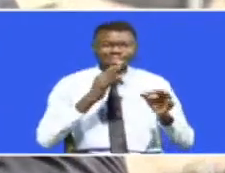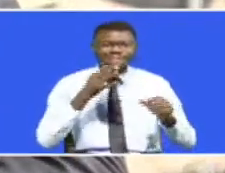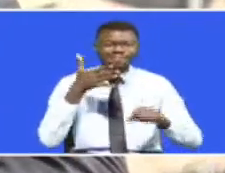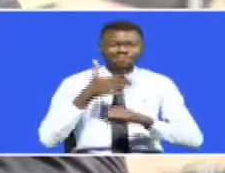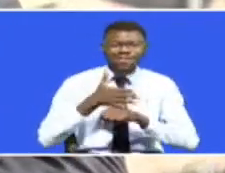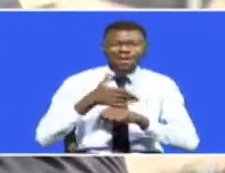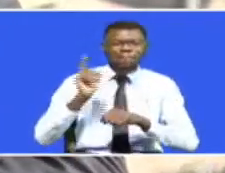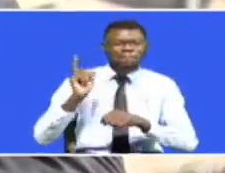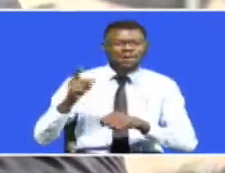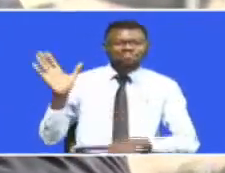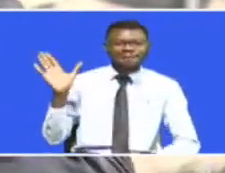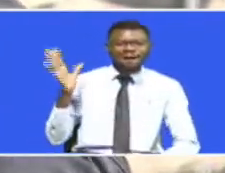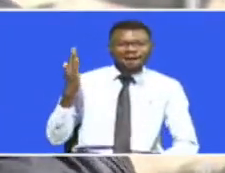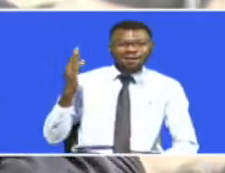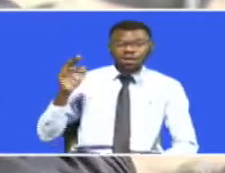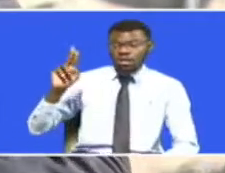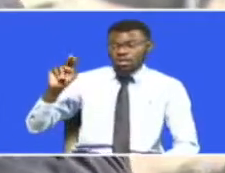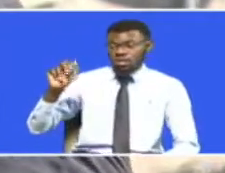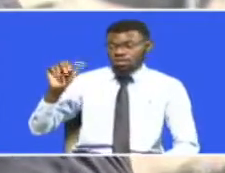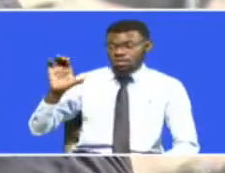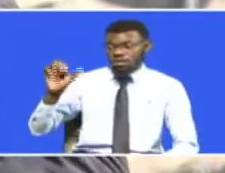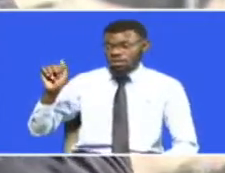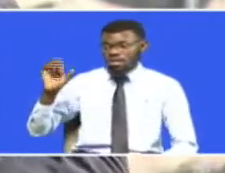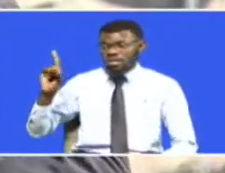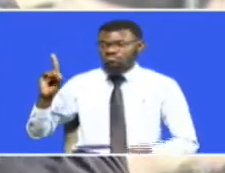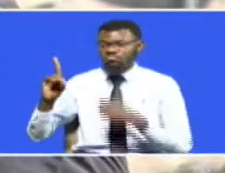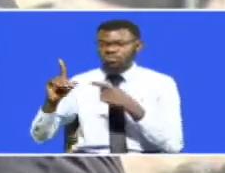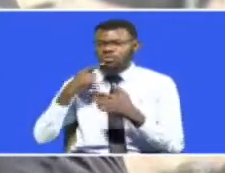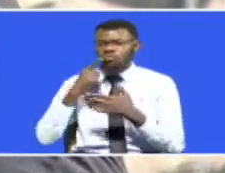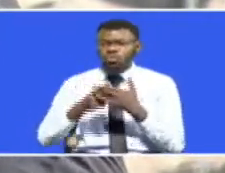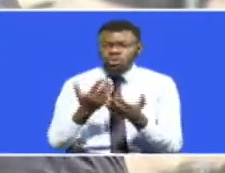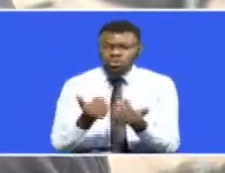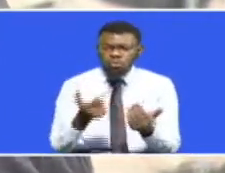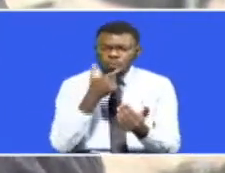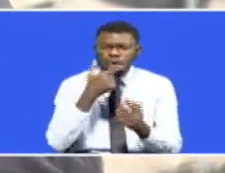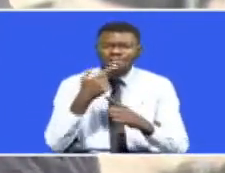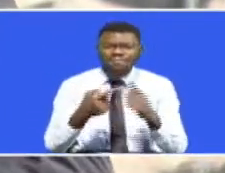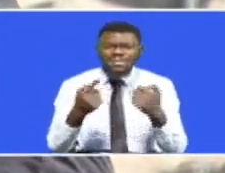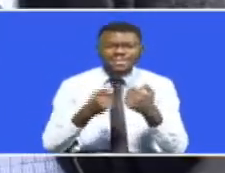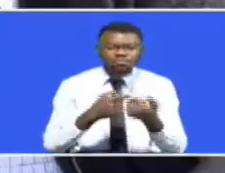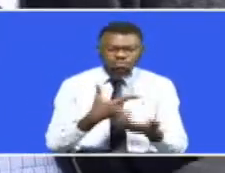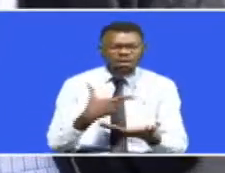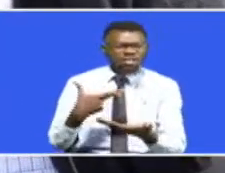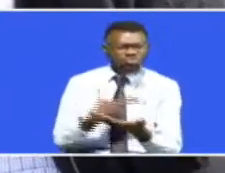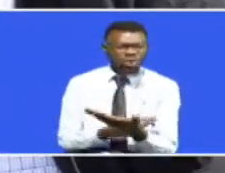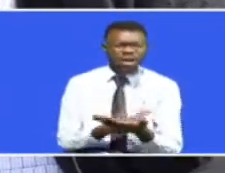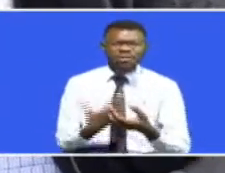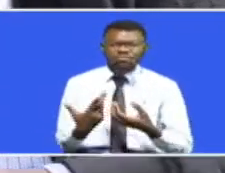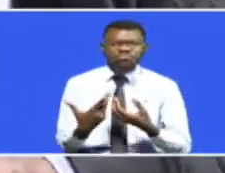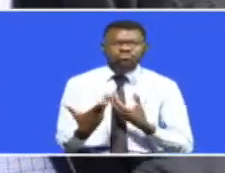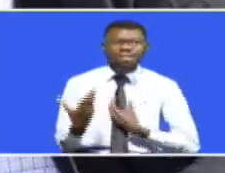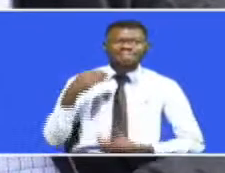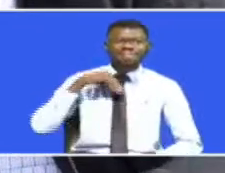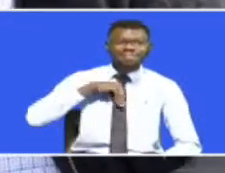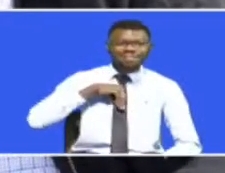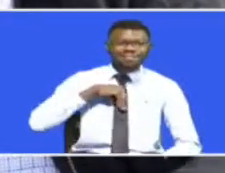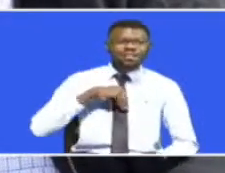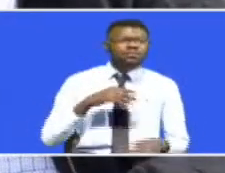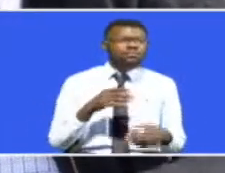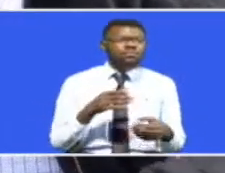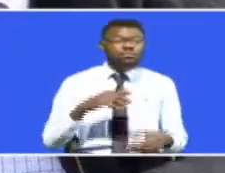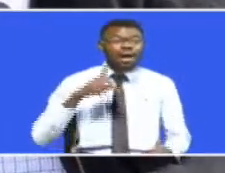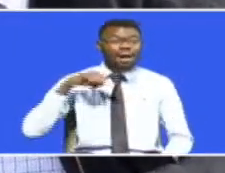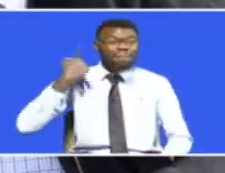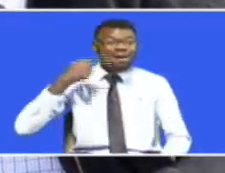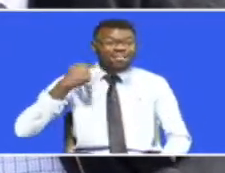the recent reports from NACADA saying that up to 6 years of children are introduced into drugs, the barons here in Mathare say